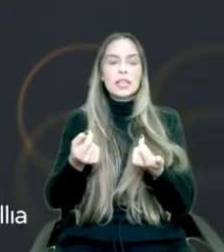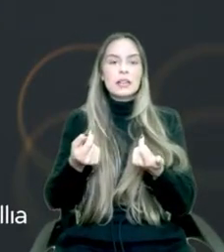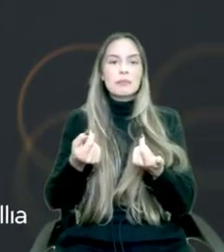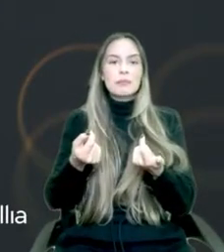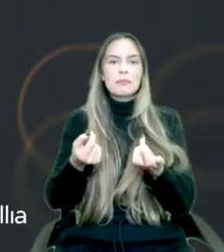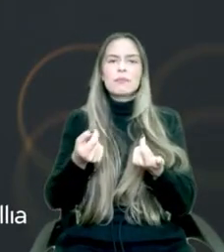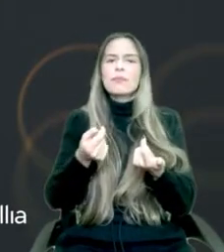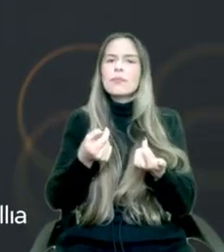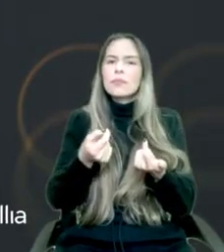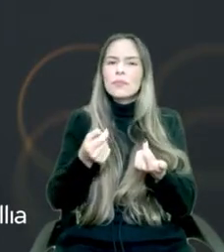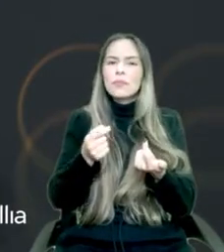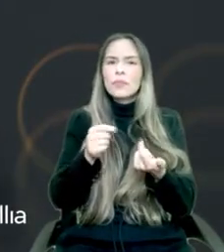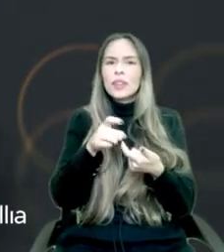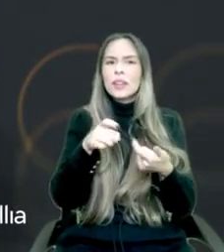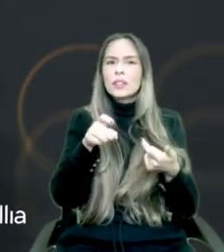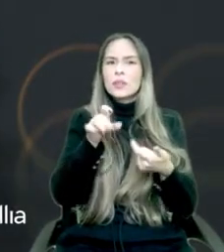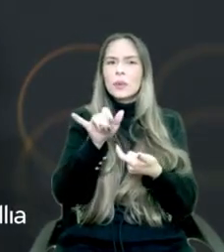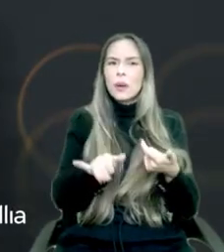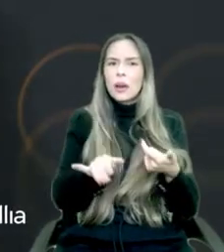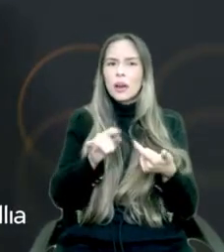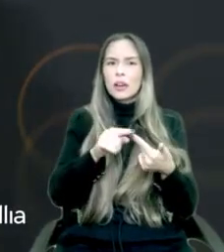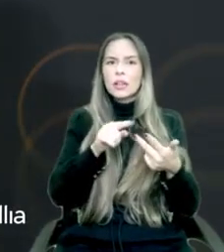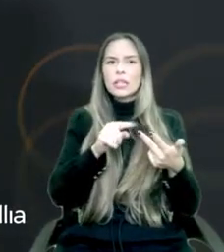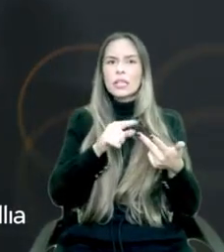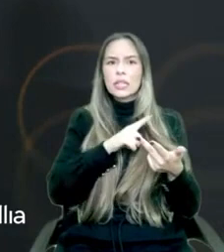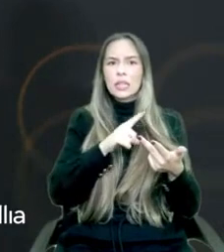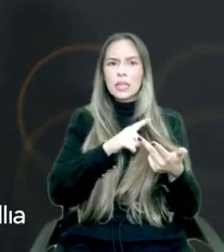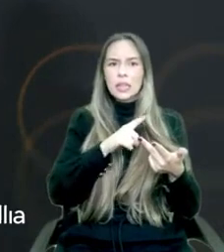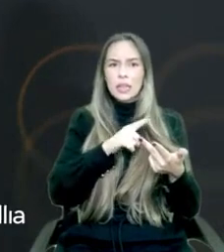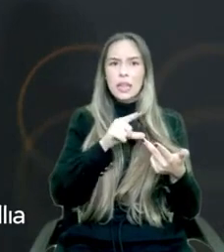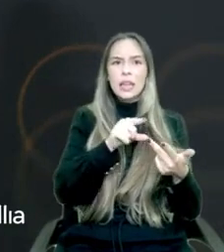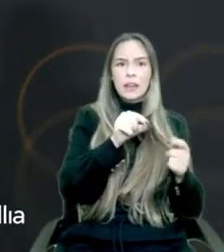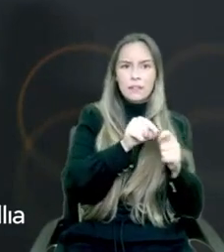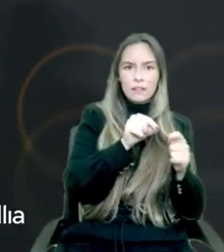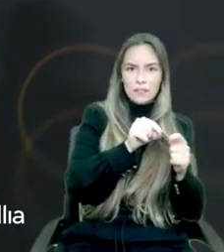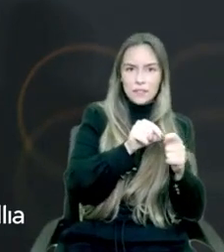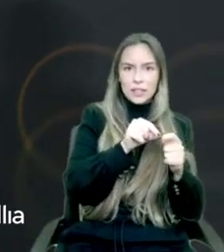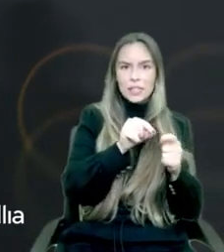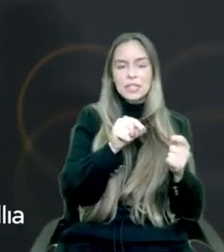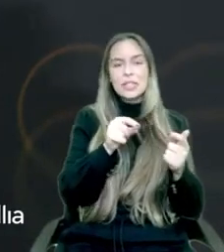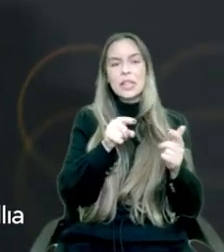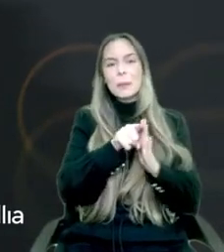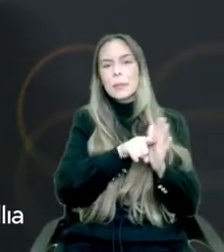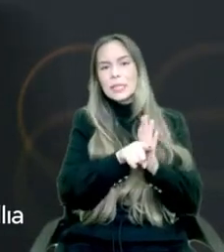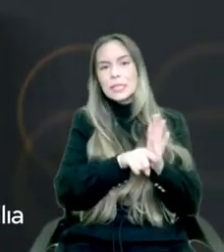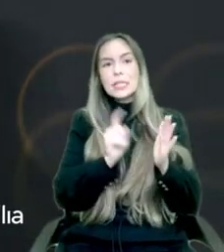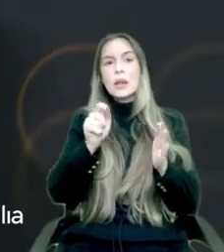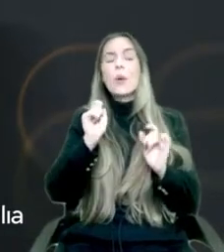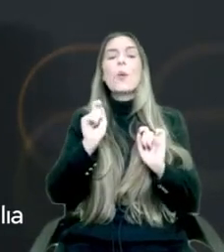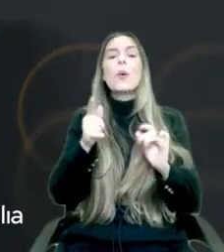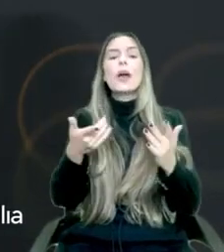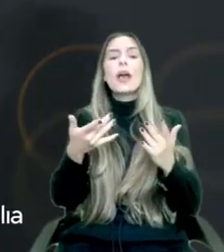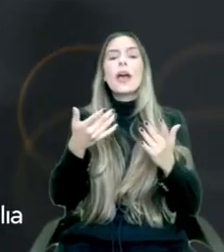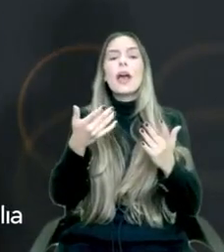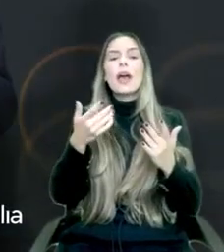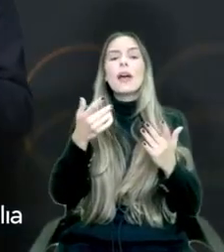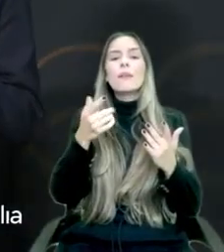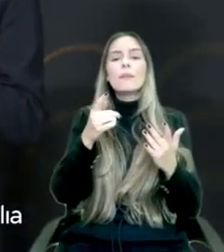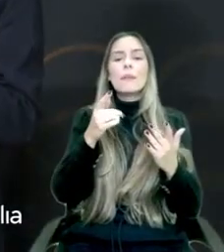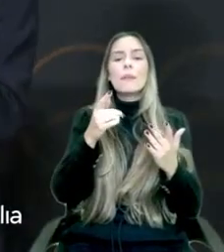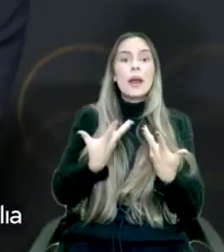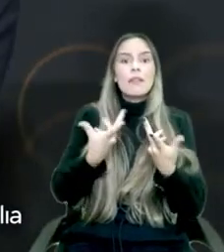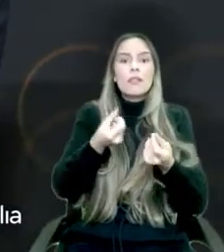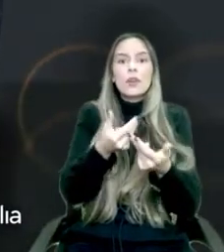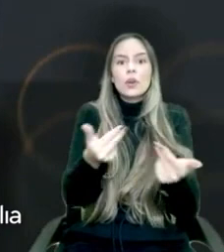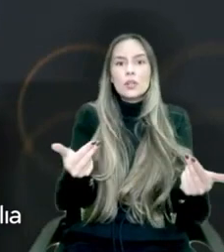do them, so there's no differentiation there. But there's this potential to do all these amazing, amazing things. And